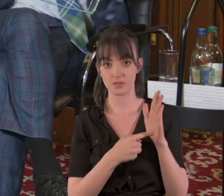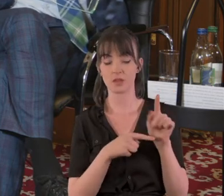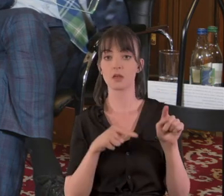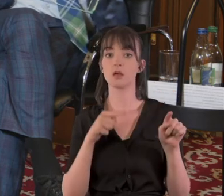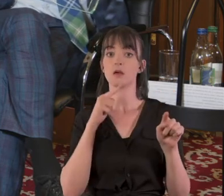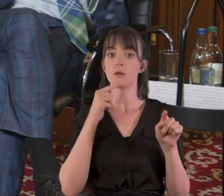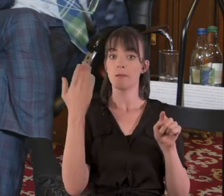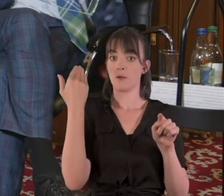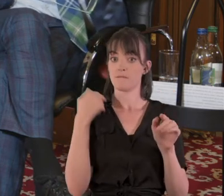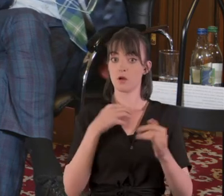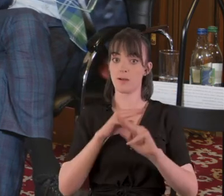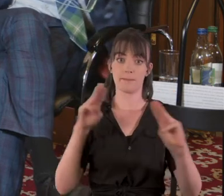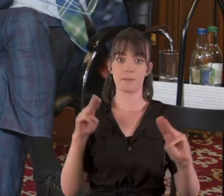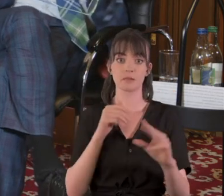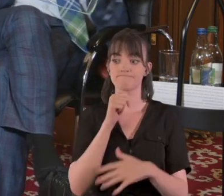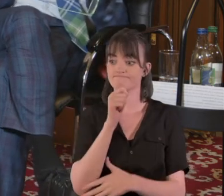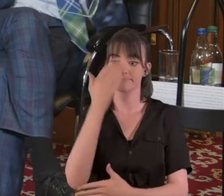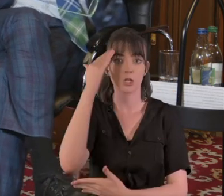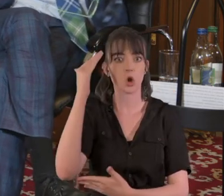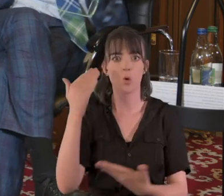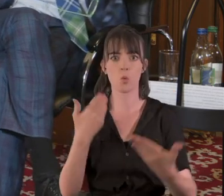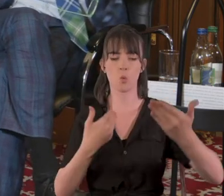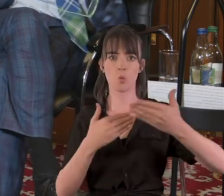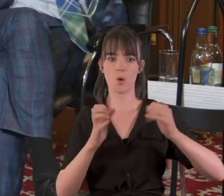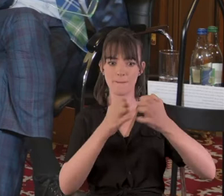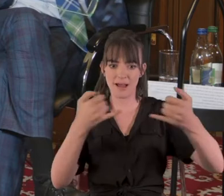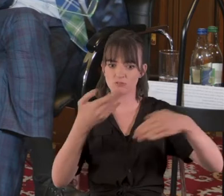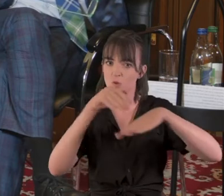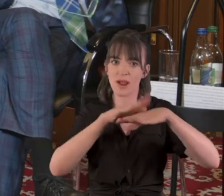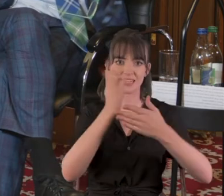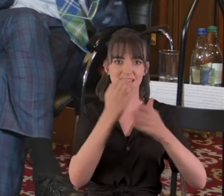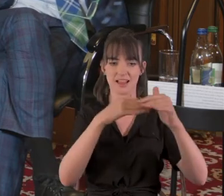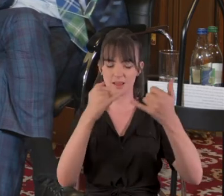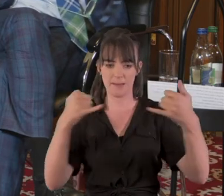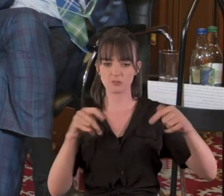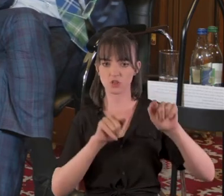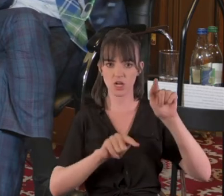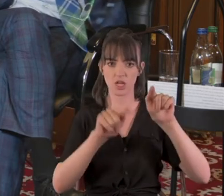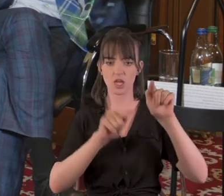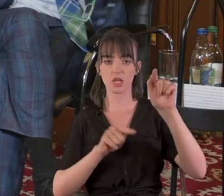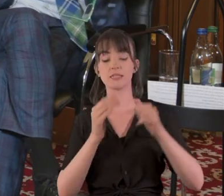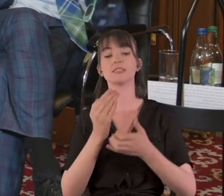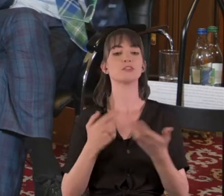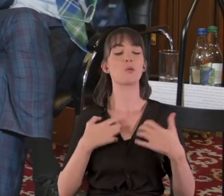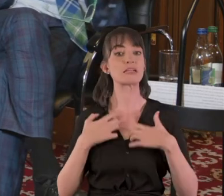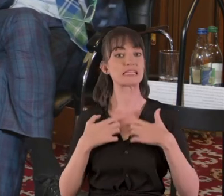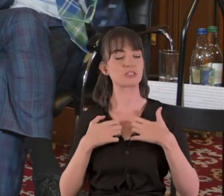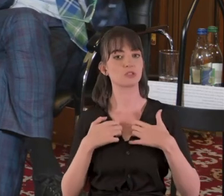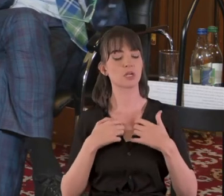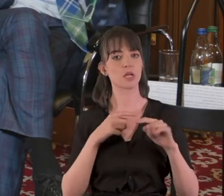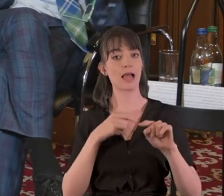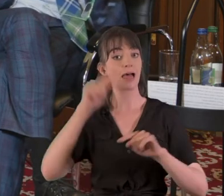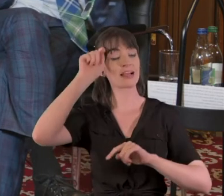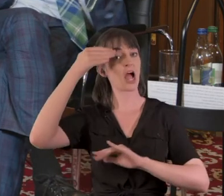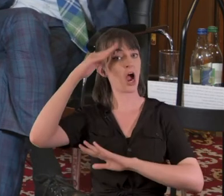Boundary Commission is going to produce. And then what strikes me is that a trick the Irish miss is that they don't put enough effort